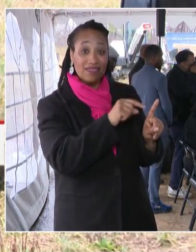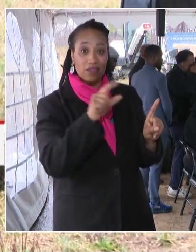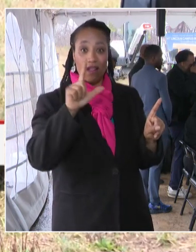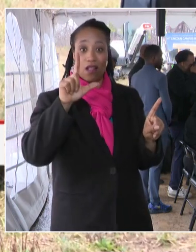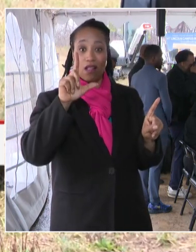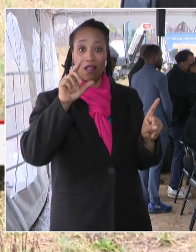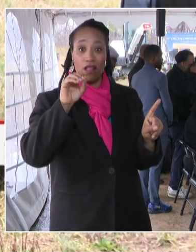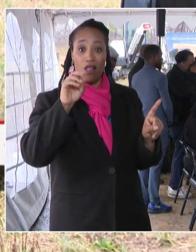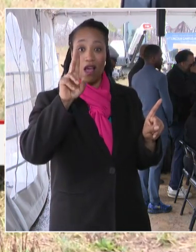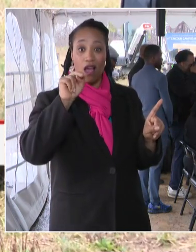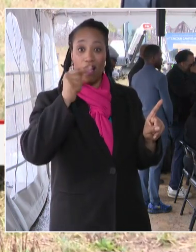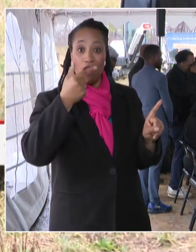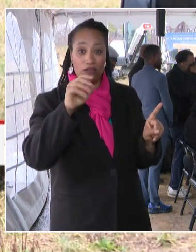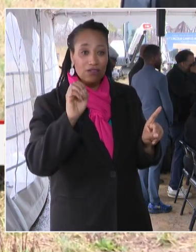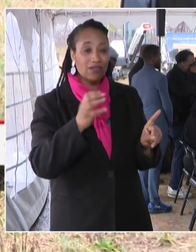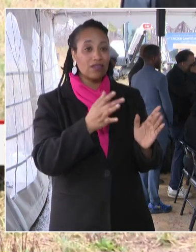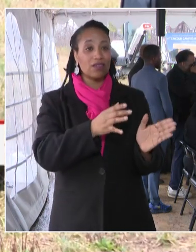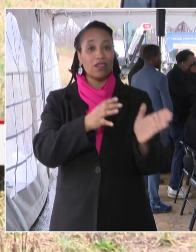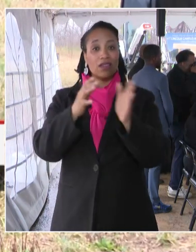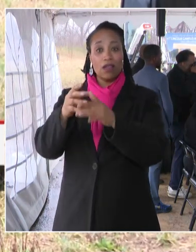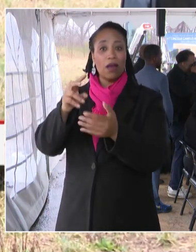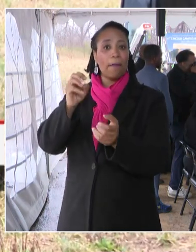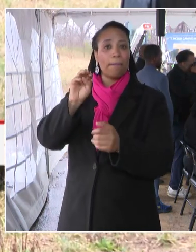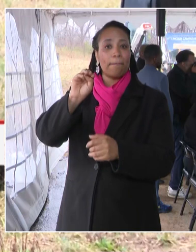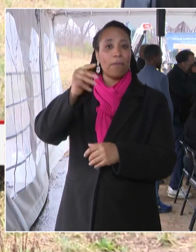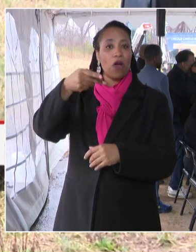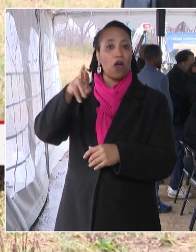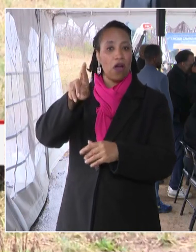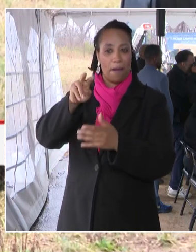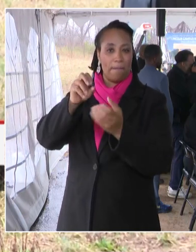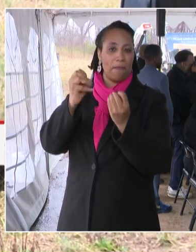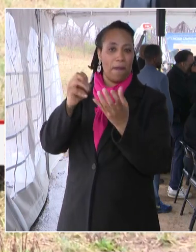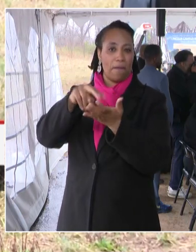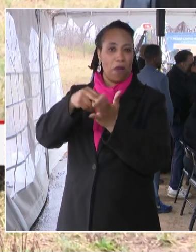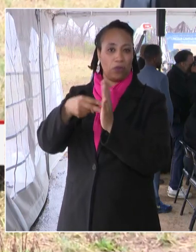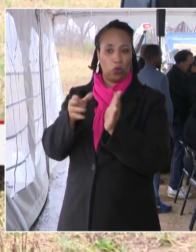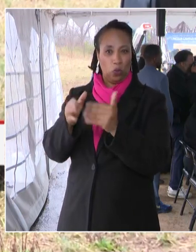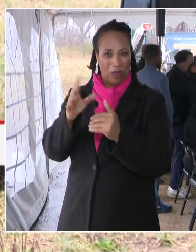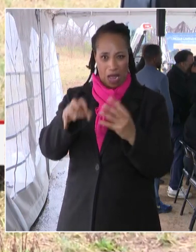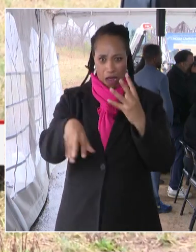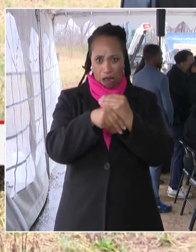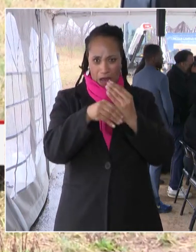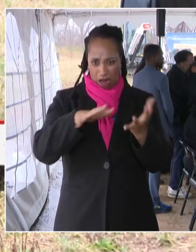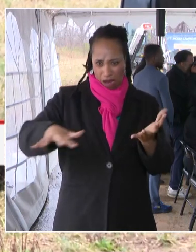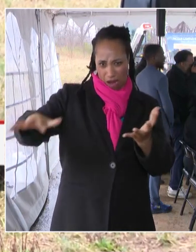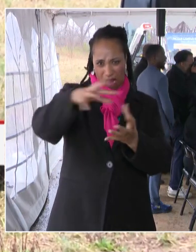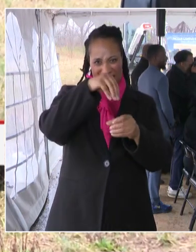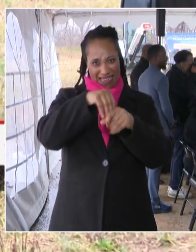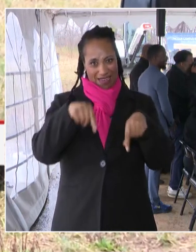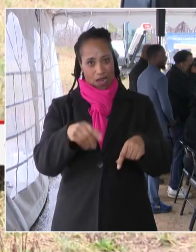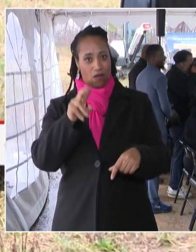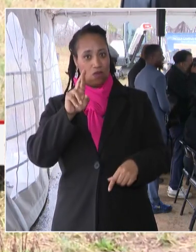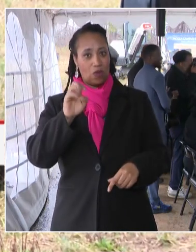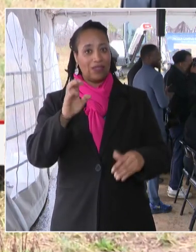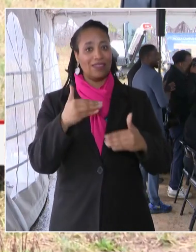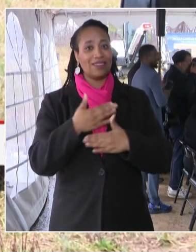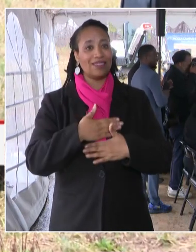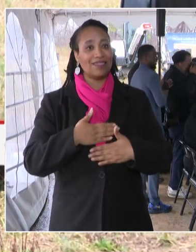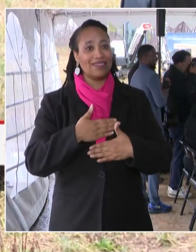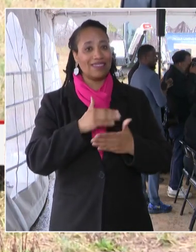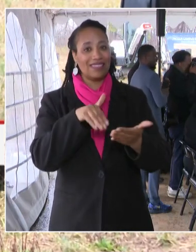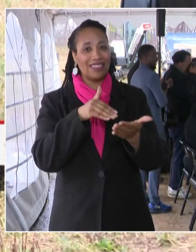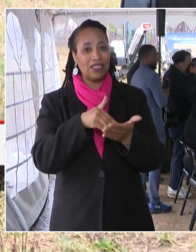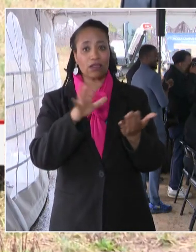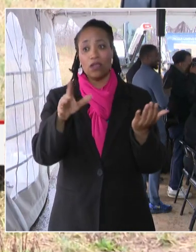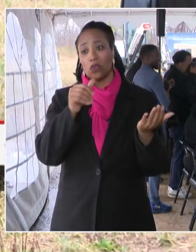everyone, especially, no offense, dads, but especially the moms here in Fort